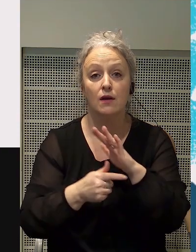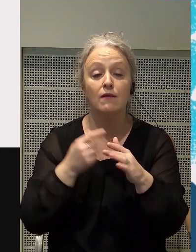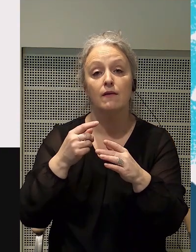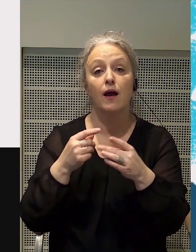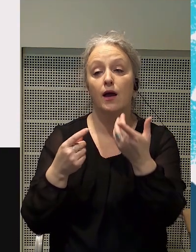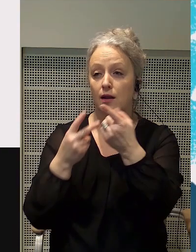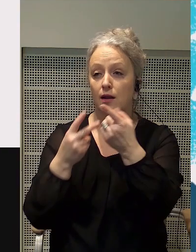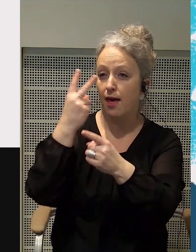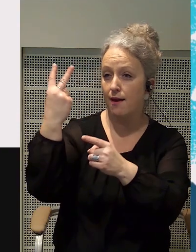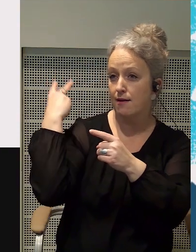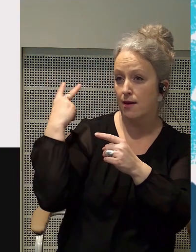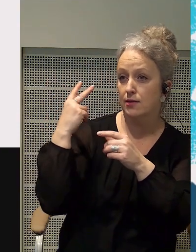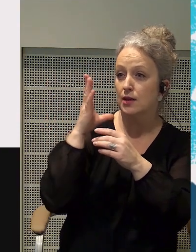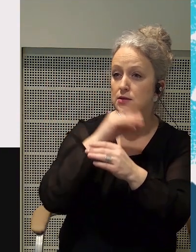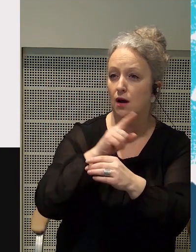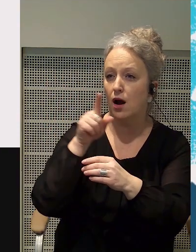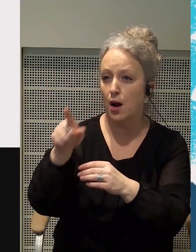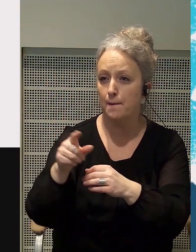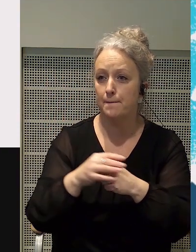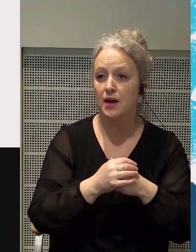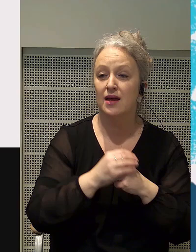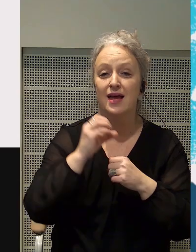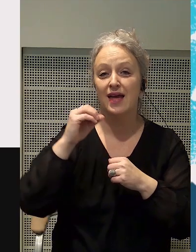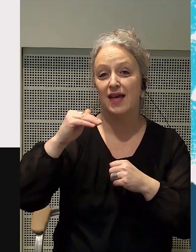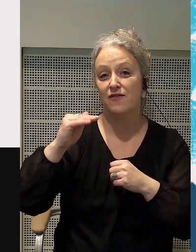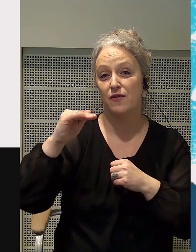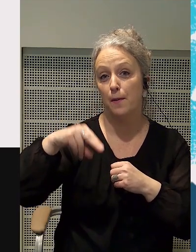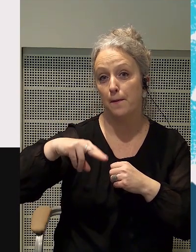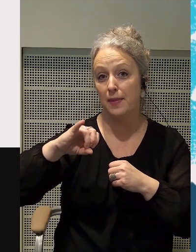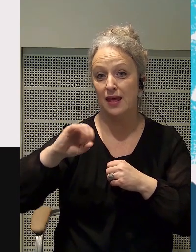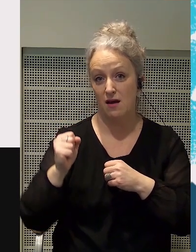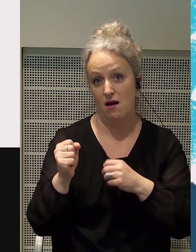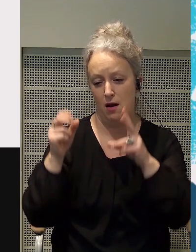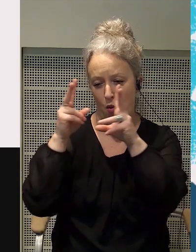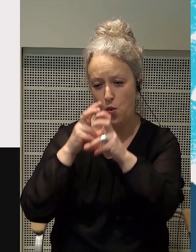patient access to orphan medicinal products across Europe remains